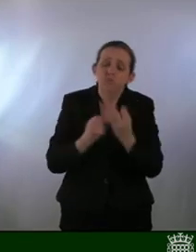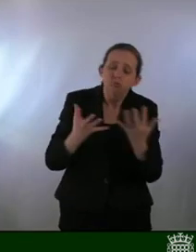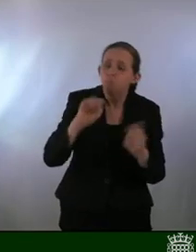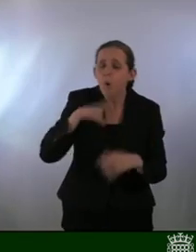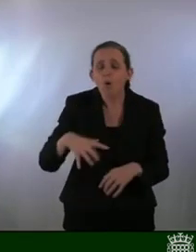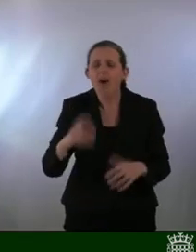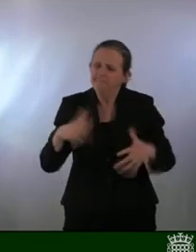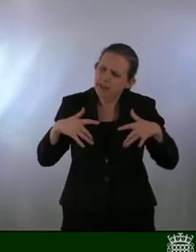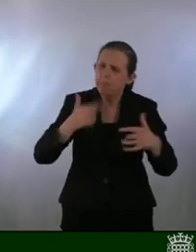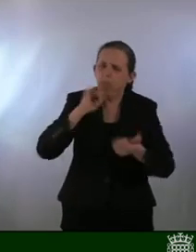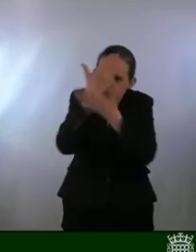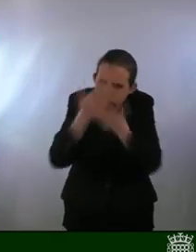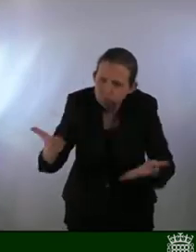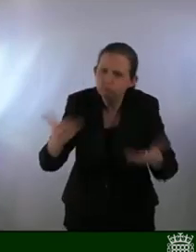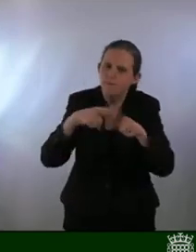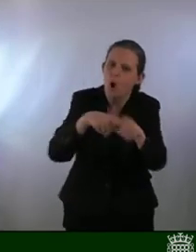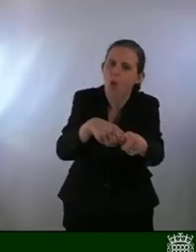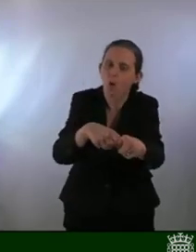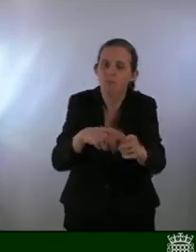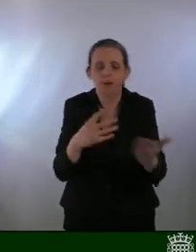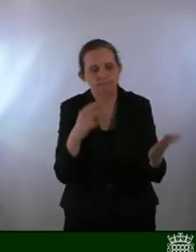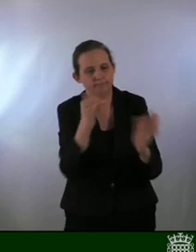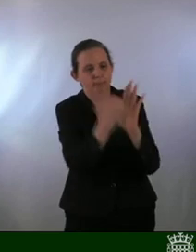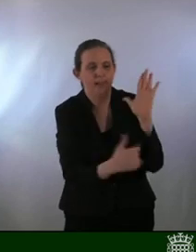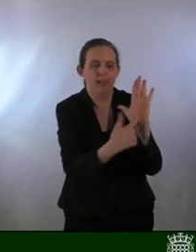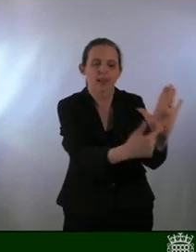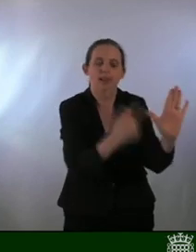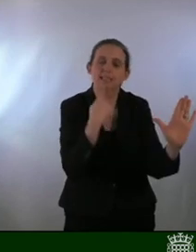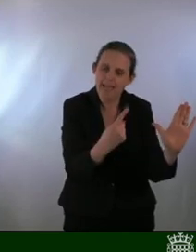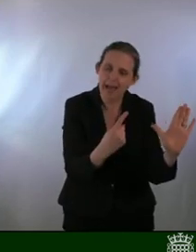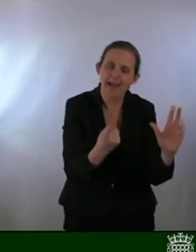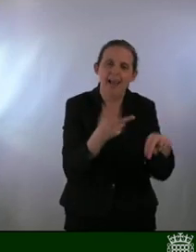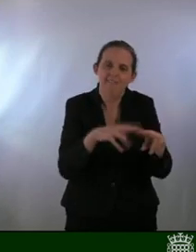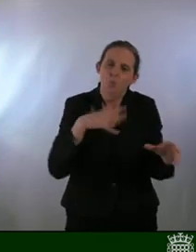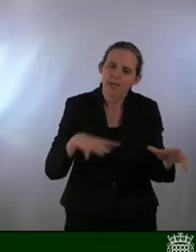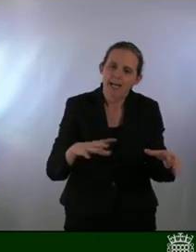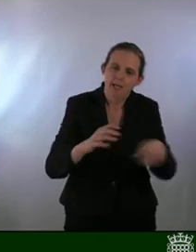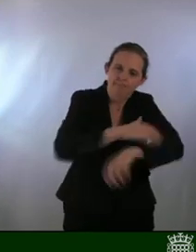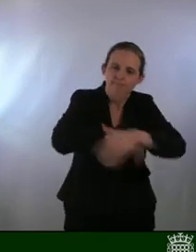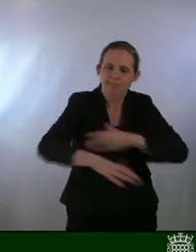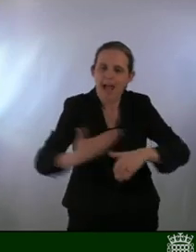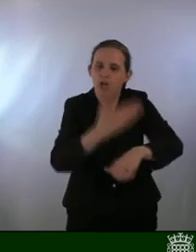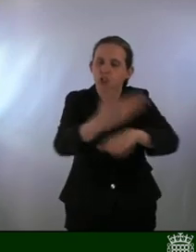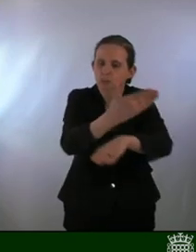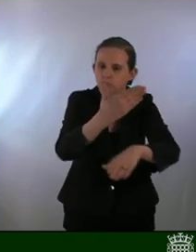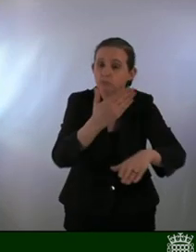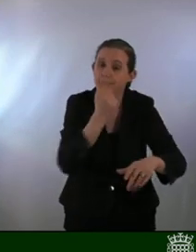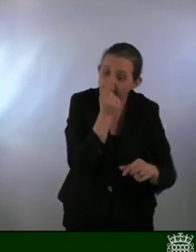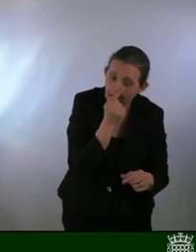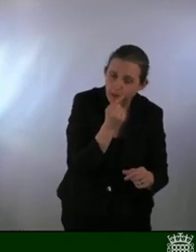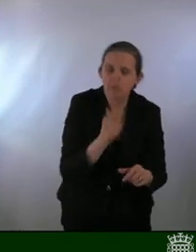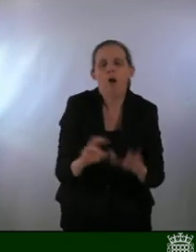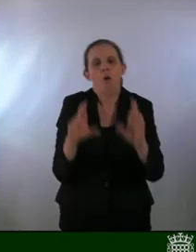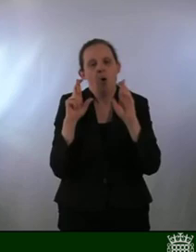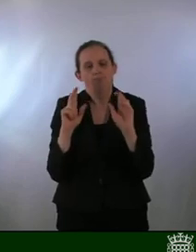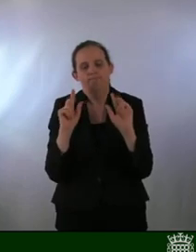and there's powers proposed in the bill should we need to take further action, but I hope and expect that that won't be needed. He also